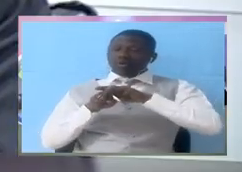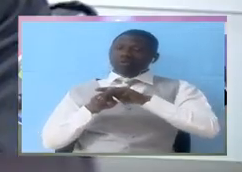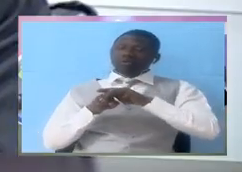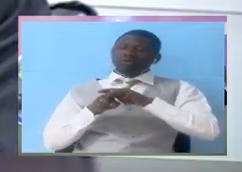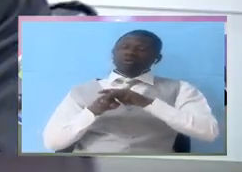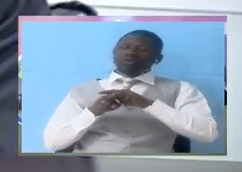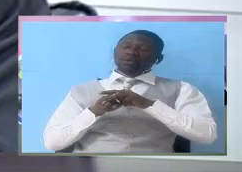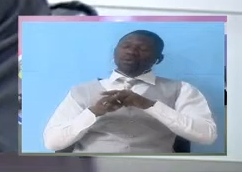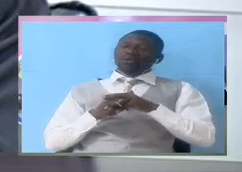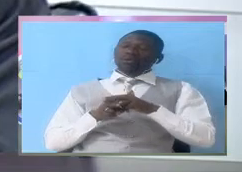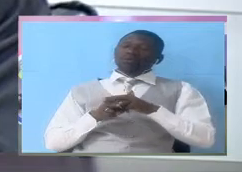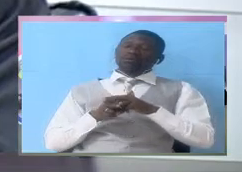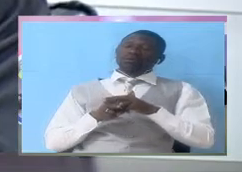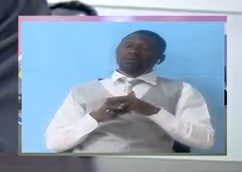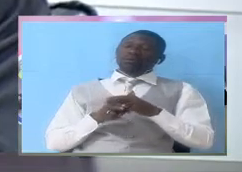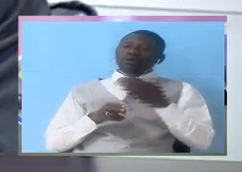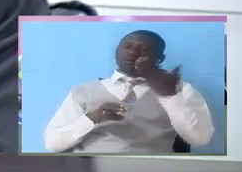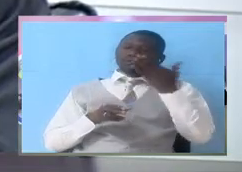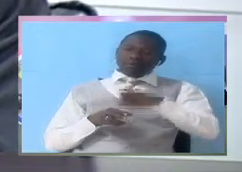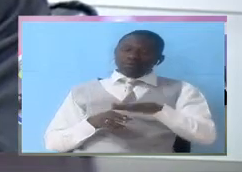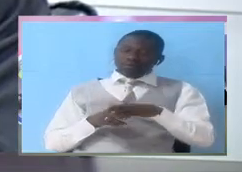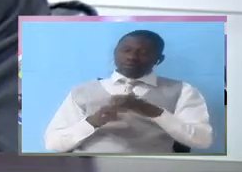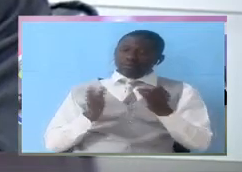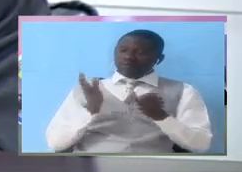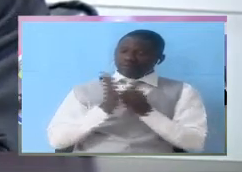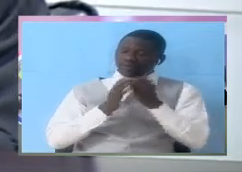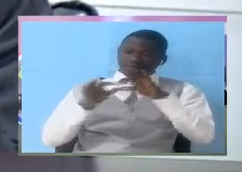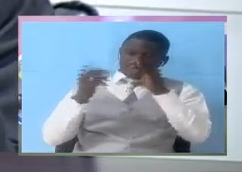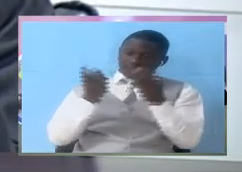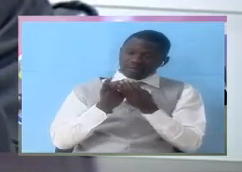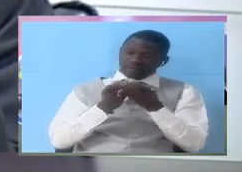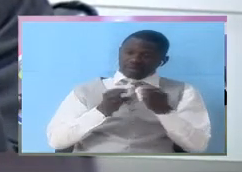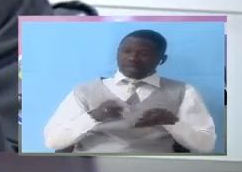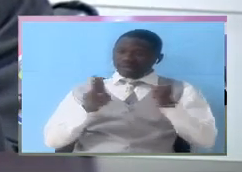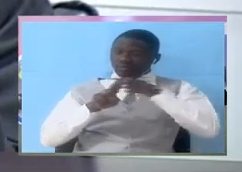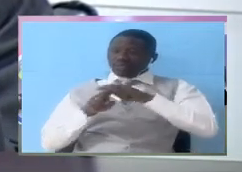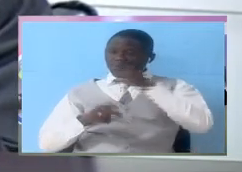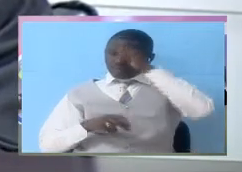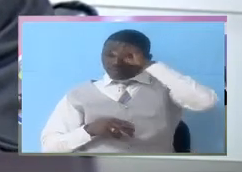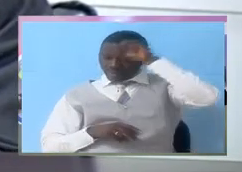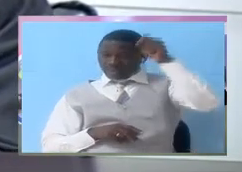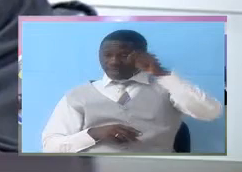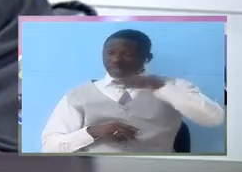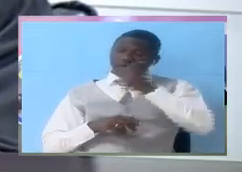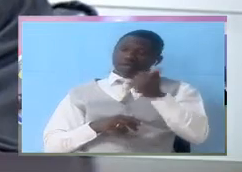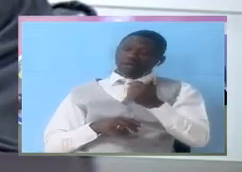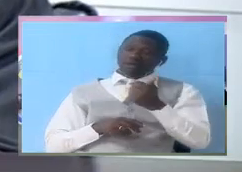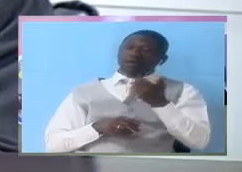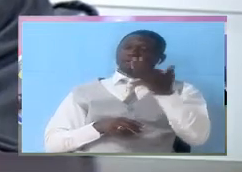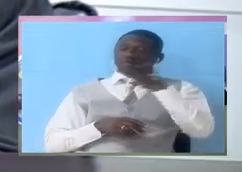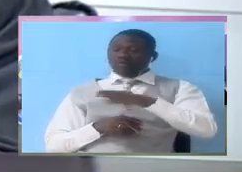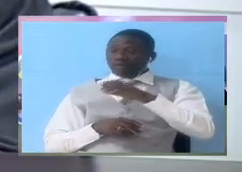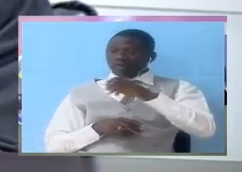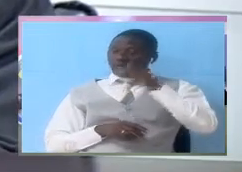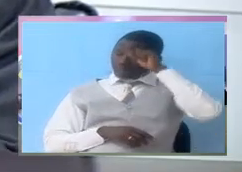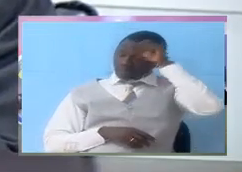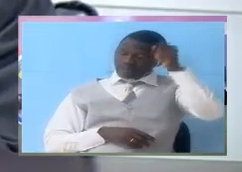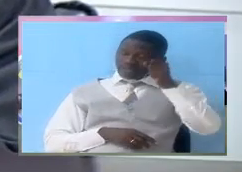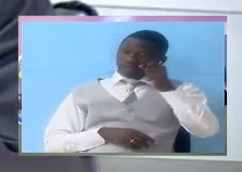ko ci president bi égé ko ñoo ñu nekk ci panel bi. In essence, Yes. Wow. Si yene jamono